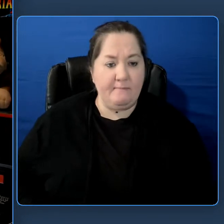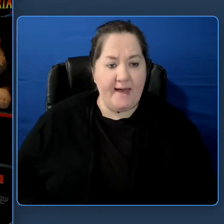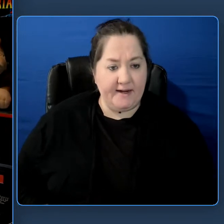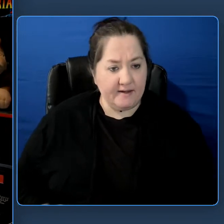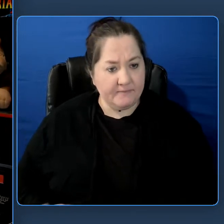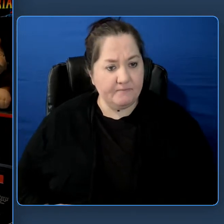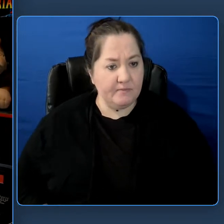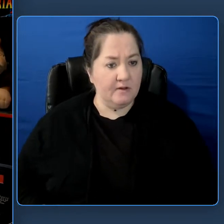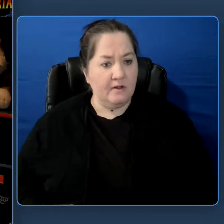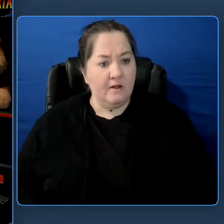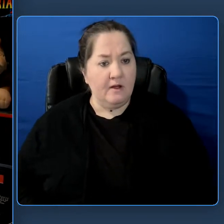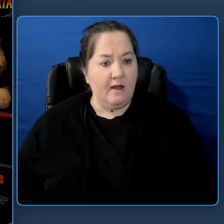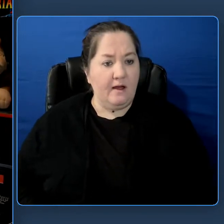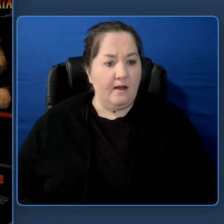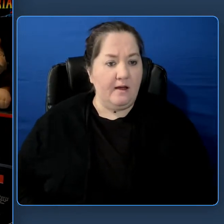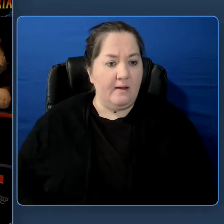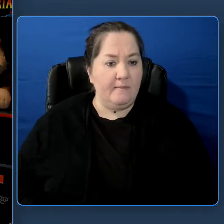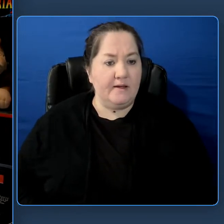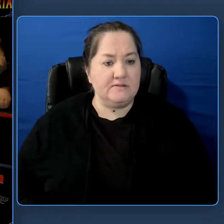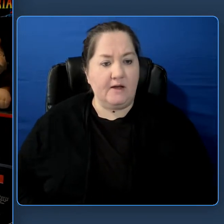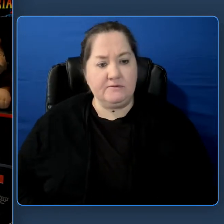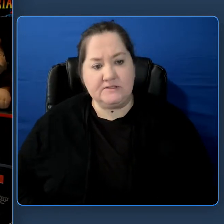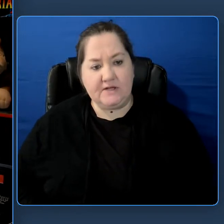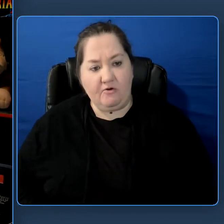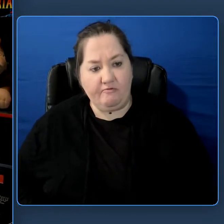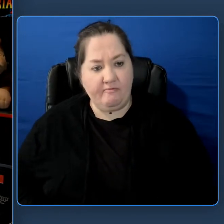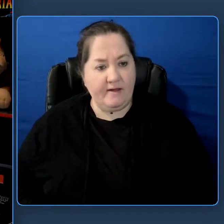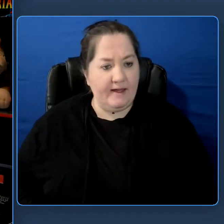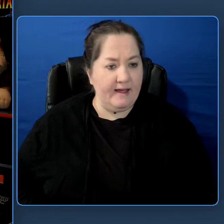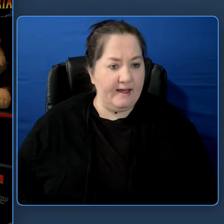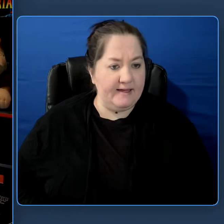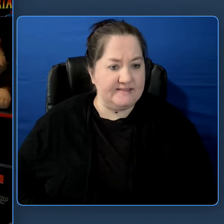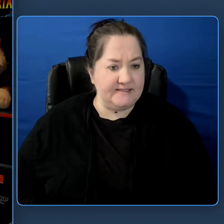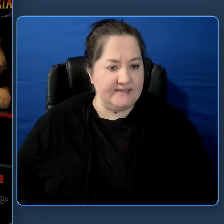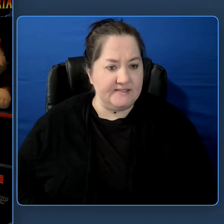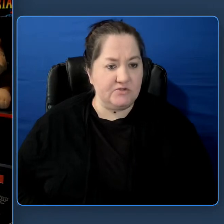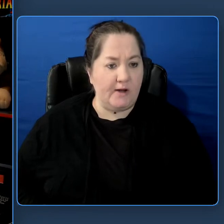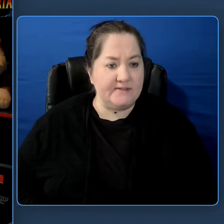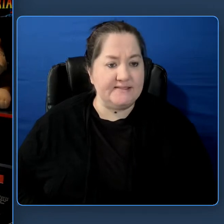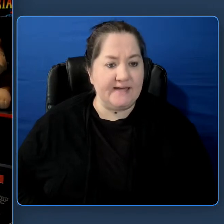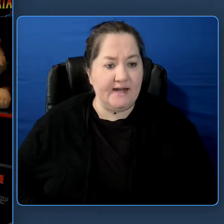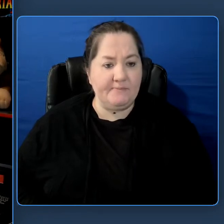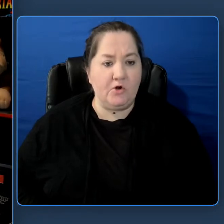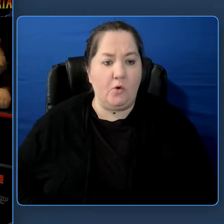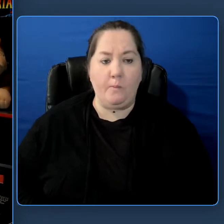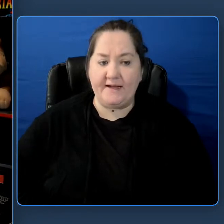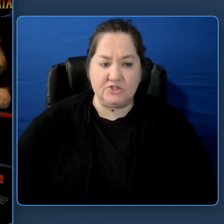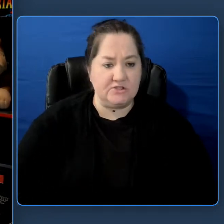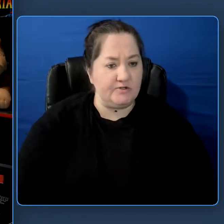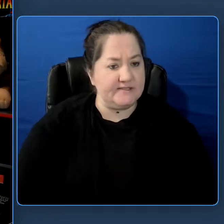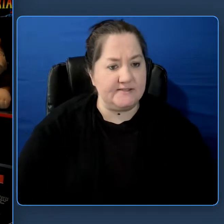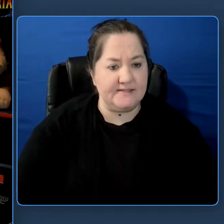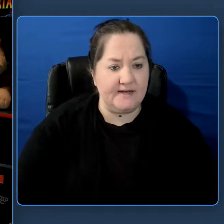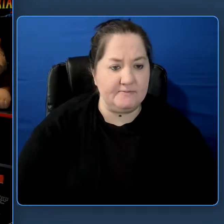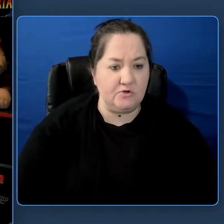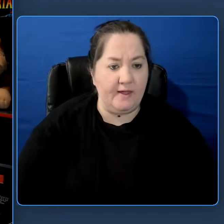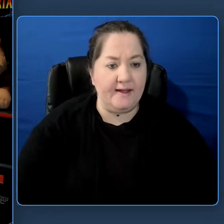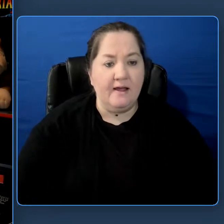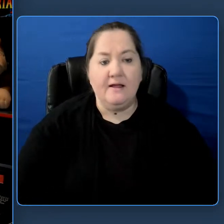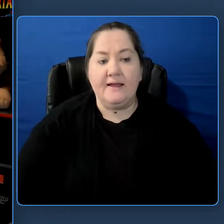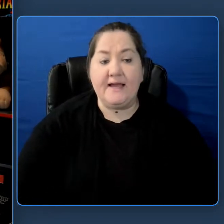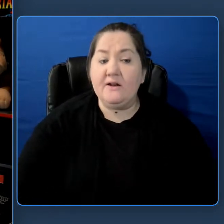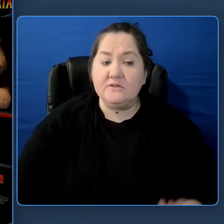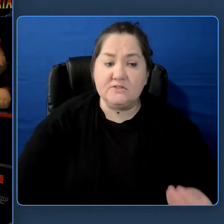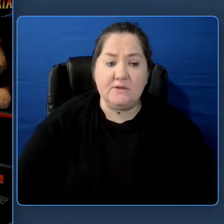events in Meta as I was a self AD. So I would set up, make sure the screen's not set up.